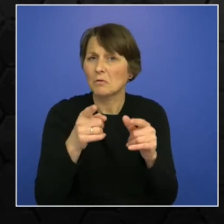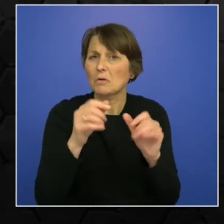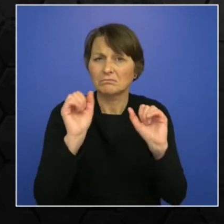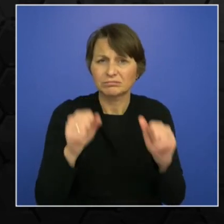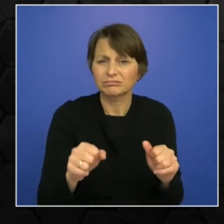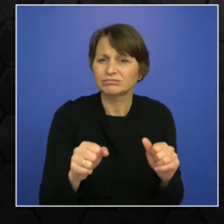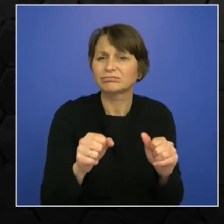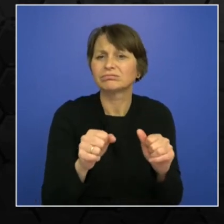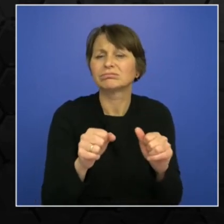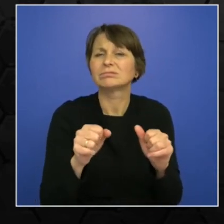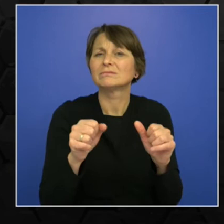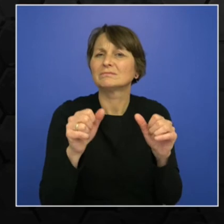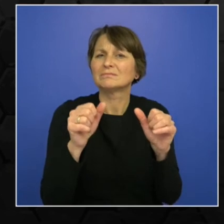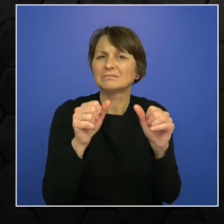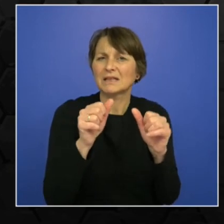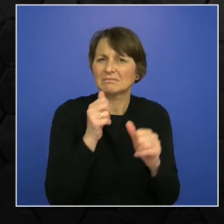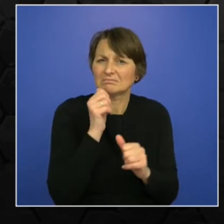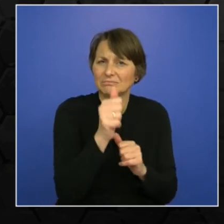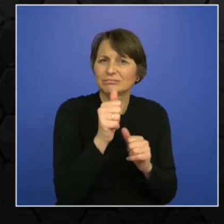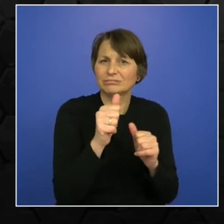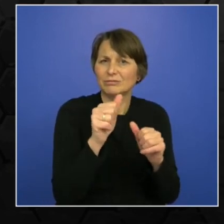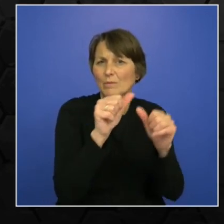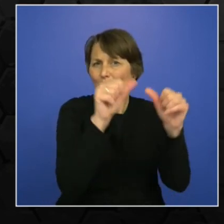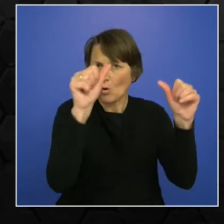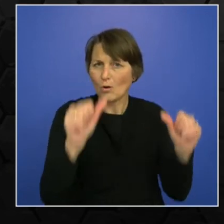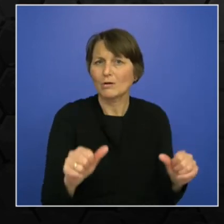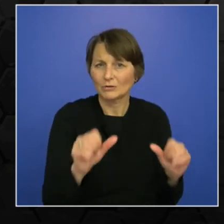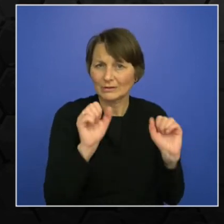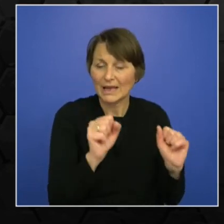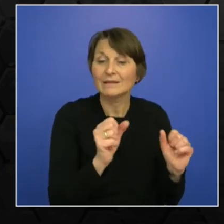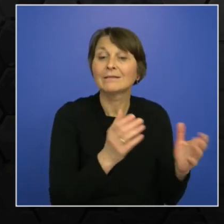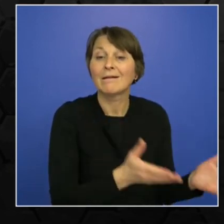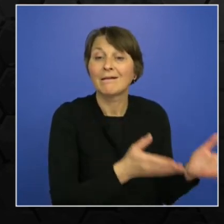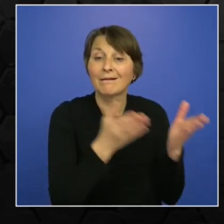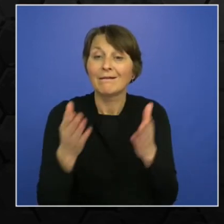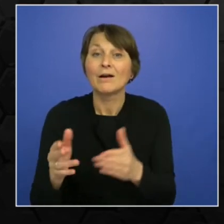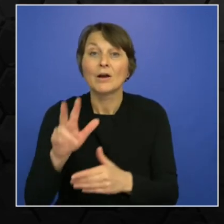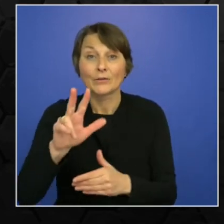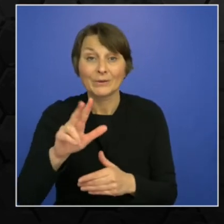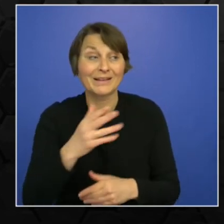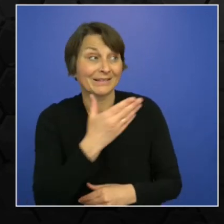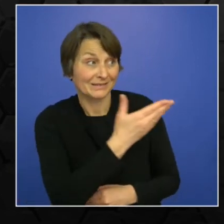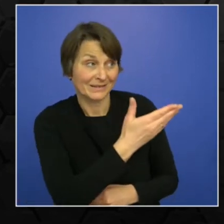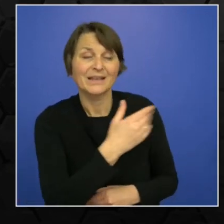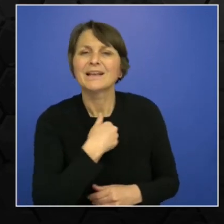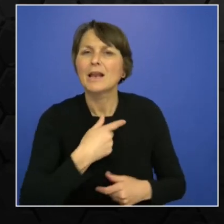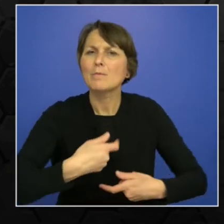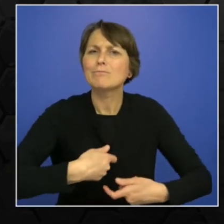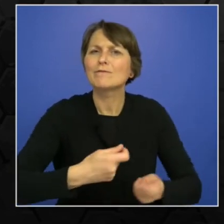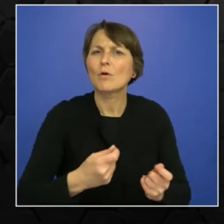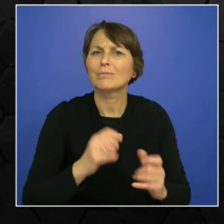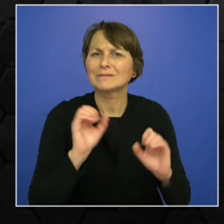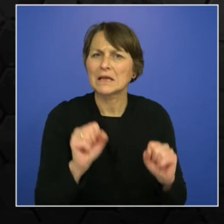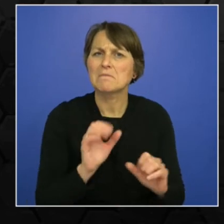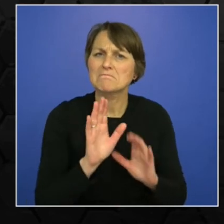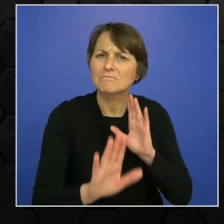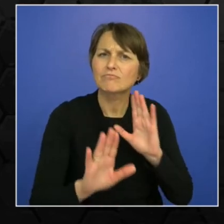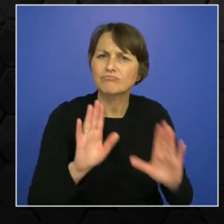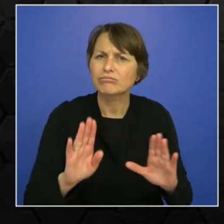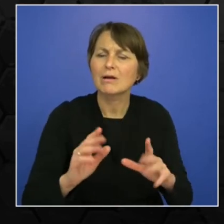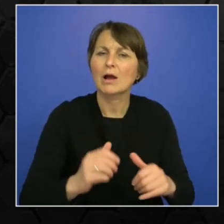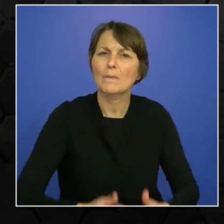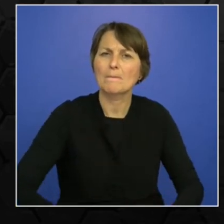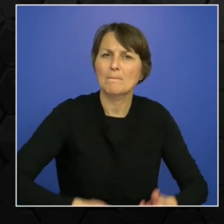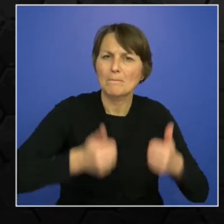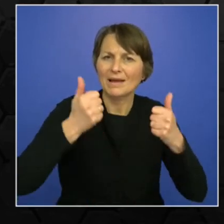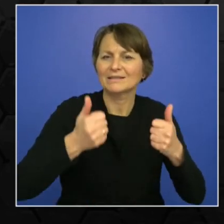performance. So it provides to you directly the support for validating and accelerating models using the GPU delegates and the neural